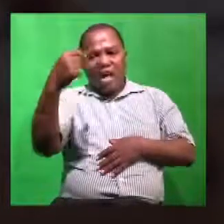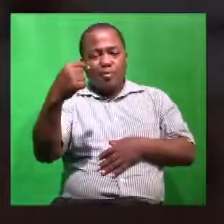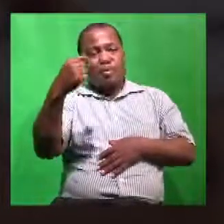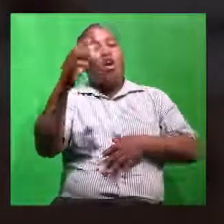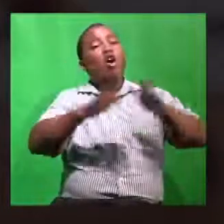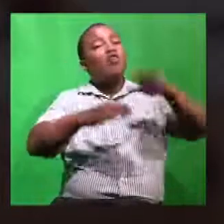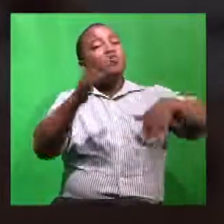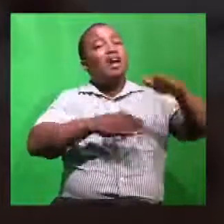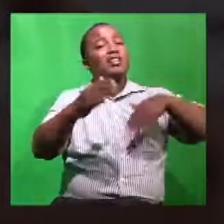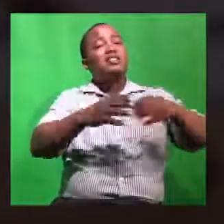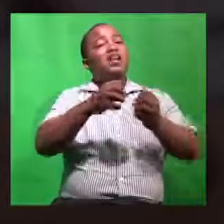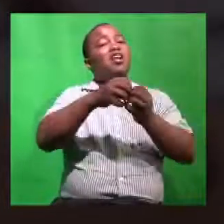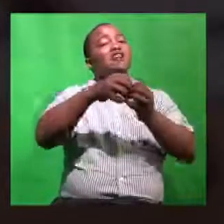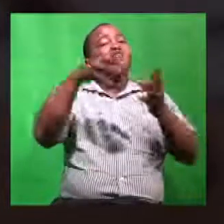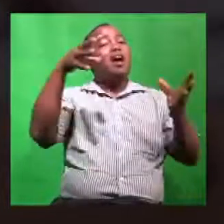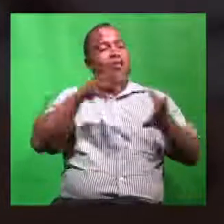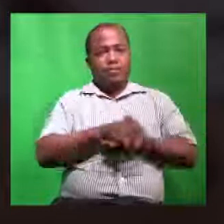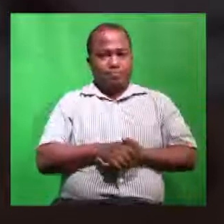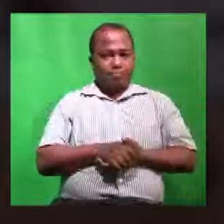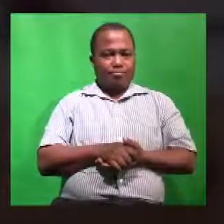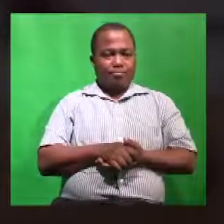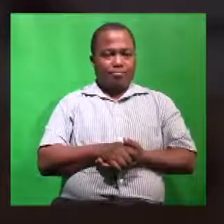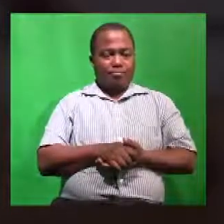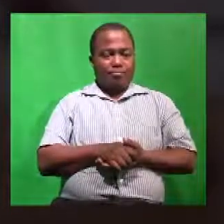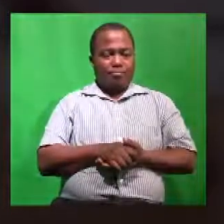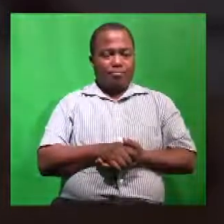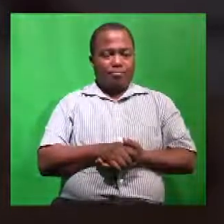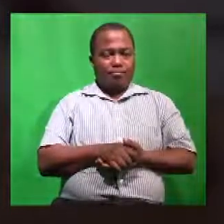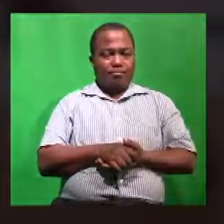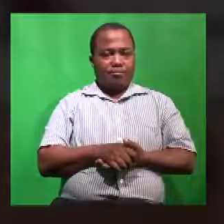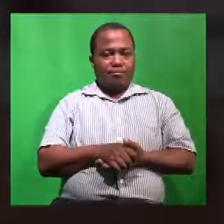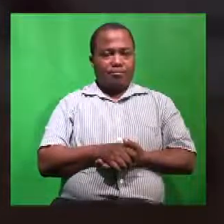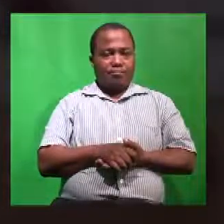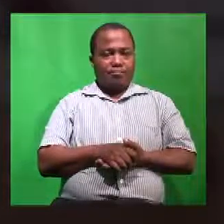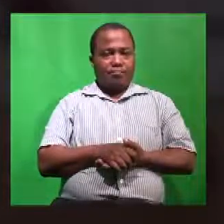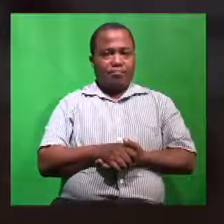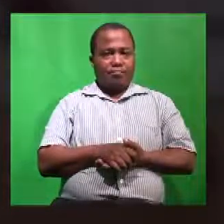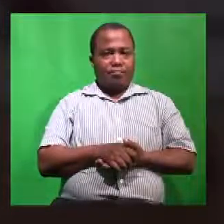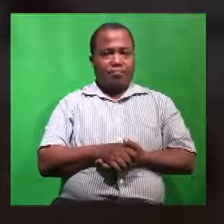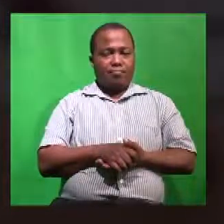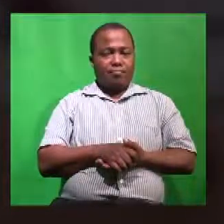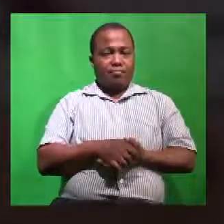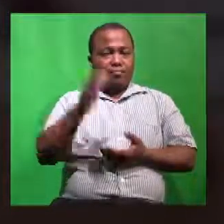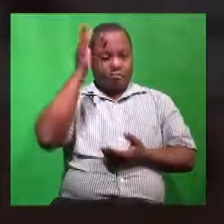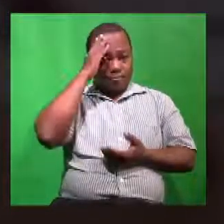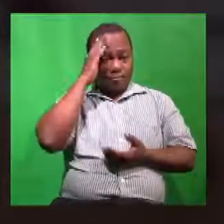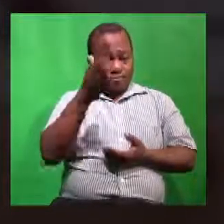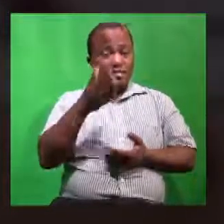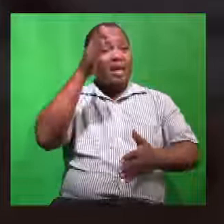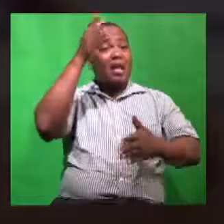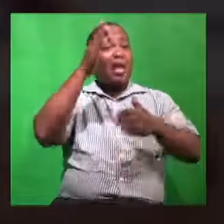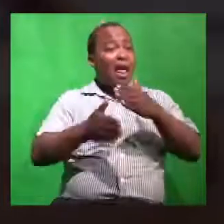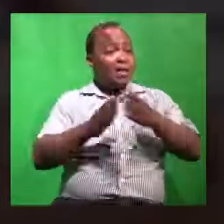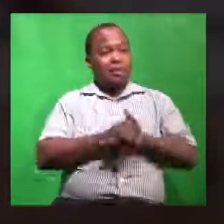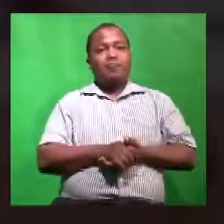cultural values. We identify and explain the negative cultural values. Are we together? And the last